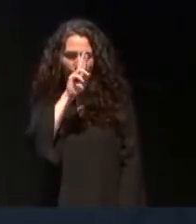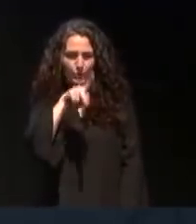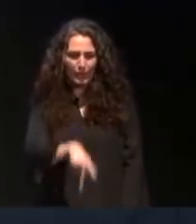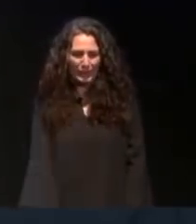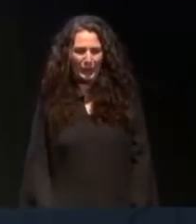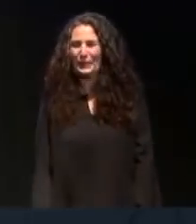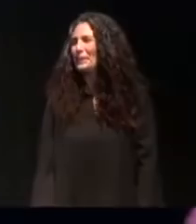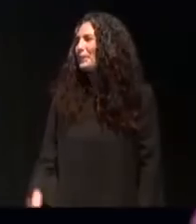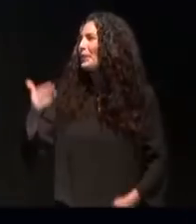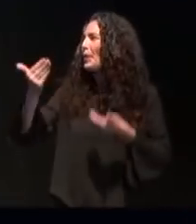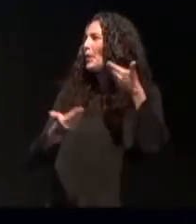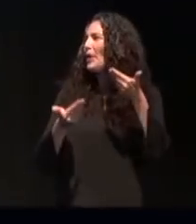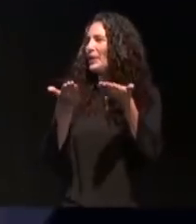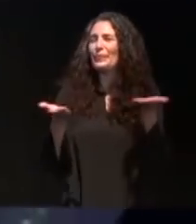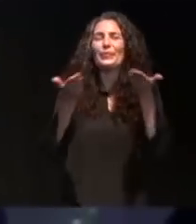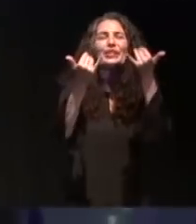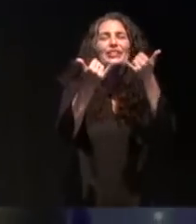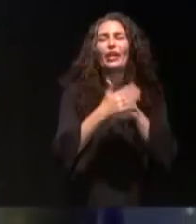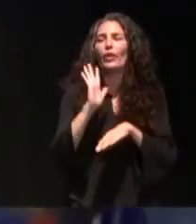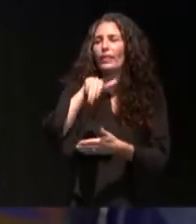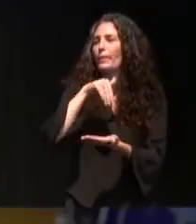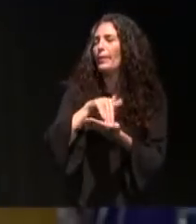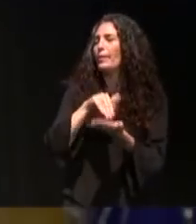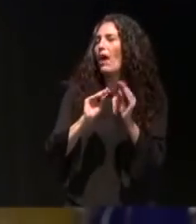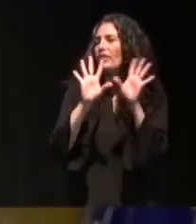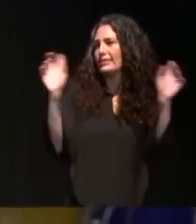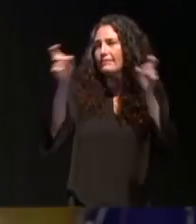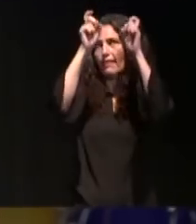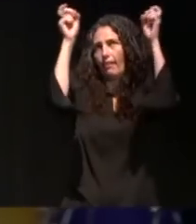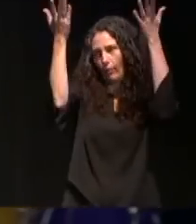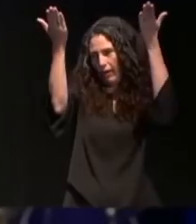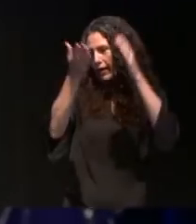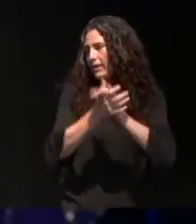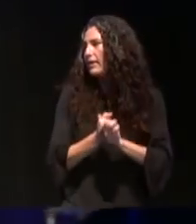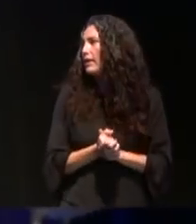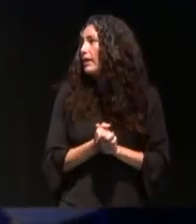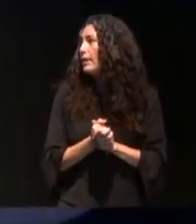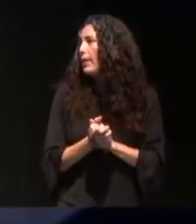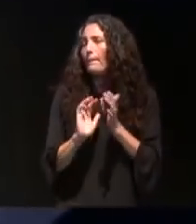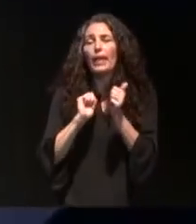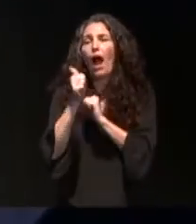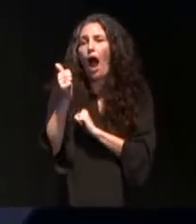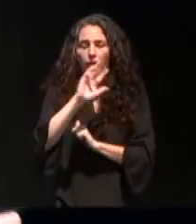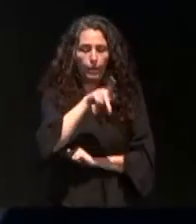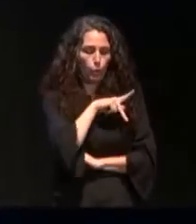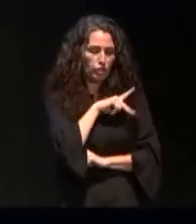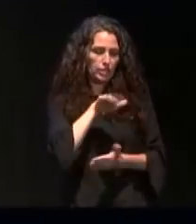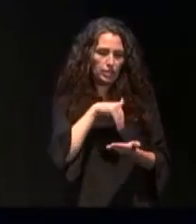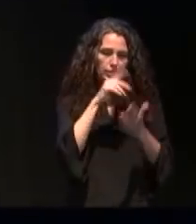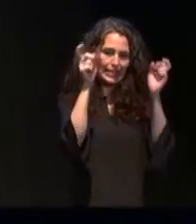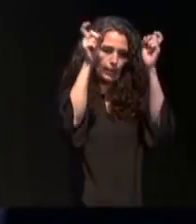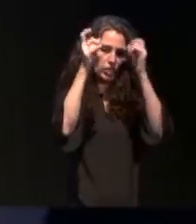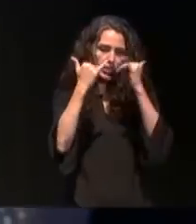We welcome you here today, and we're in the midst, obviously, of a celebration. But even beyond the personal celebration, we're in the